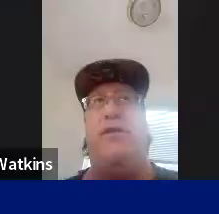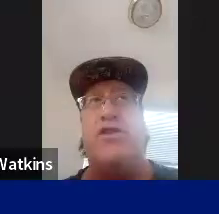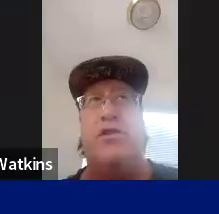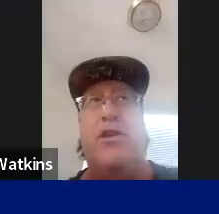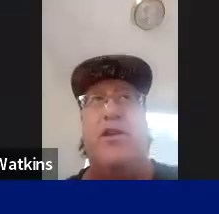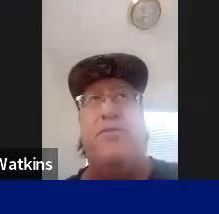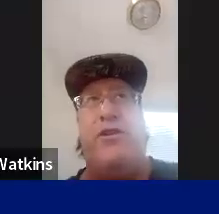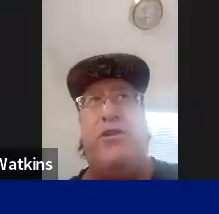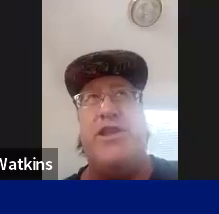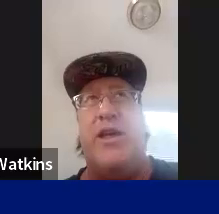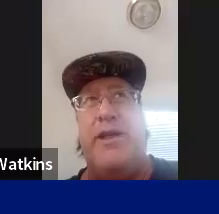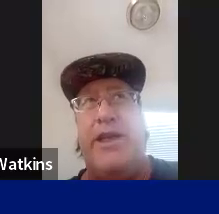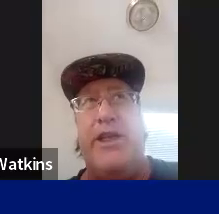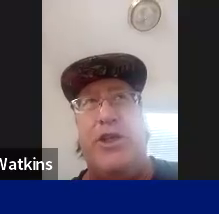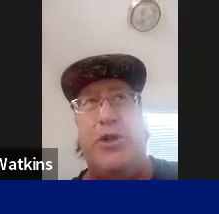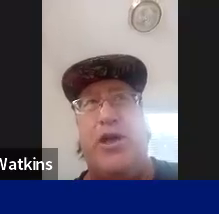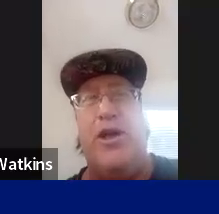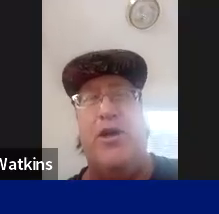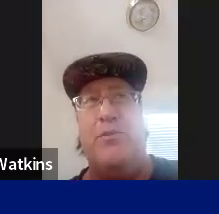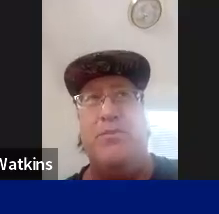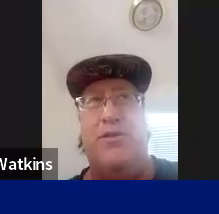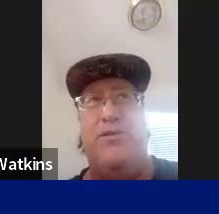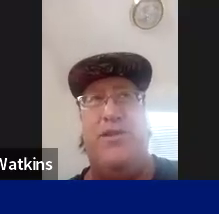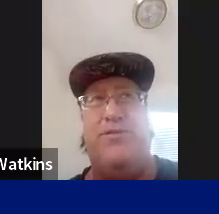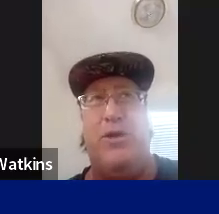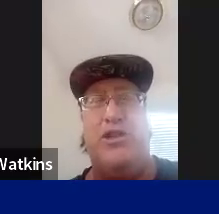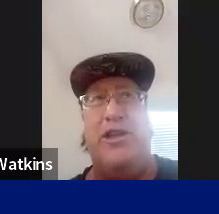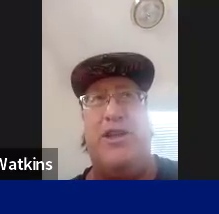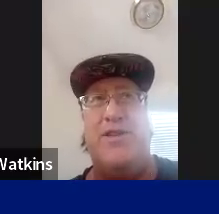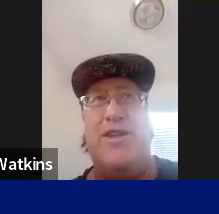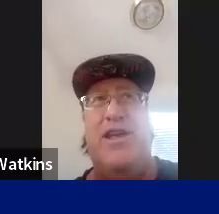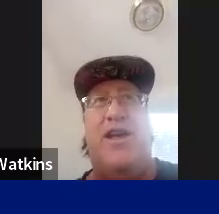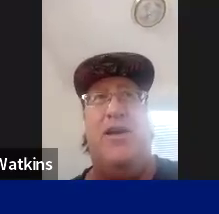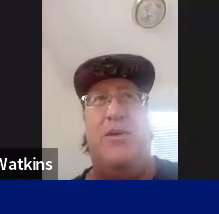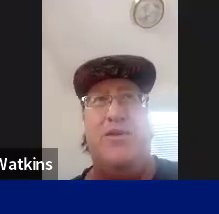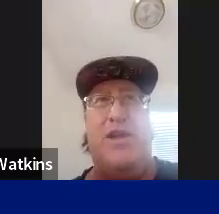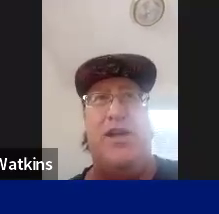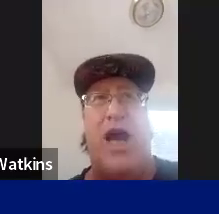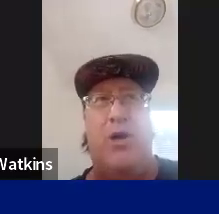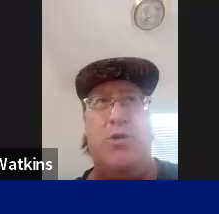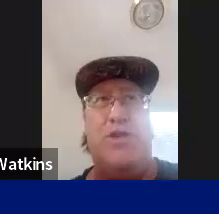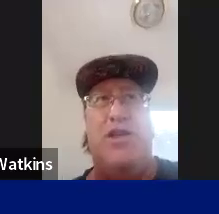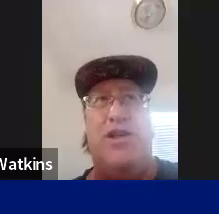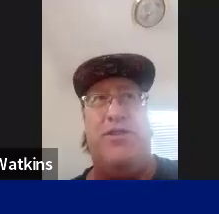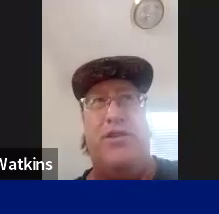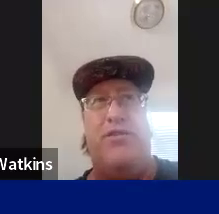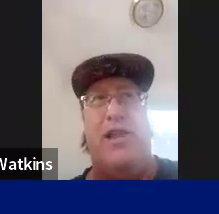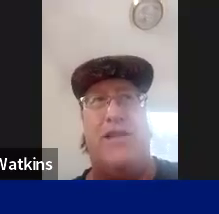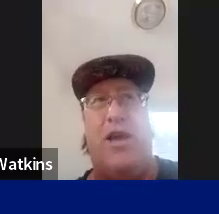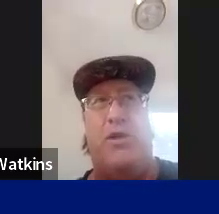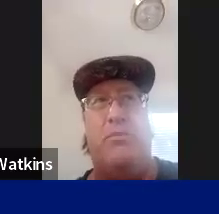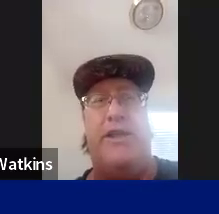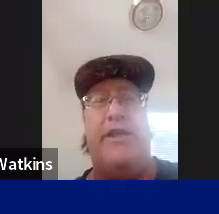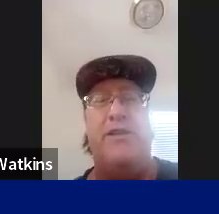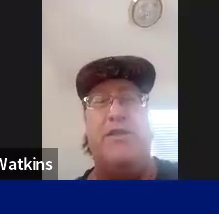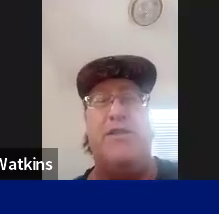official first time meeting you, unfortunately, because I was unhoused for the last